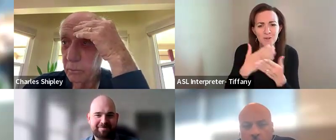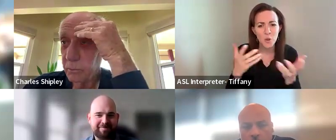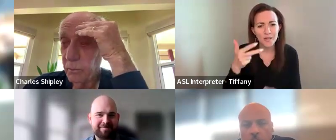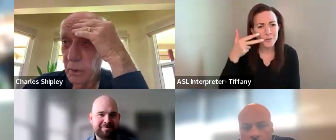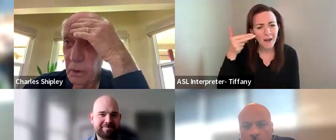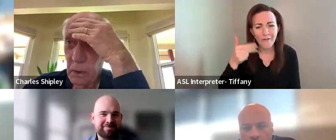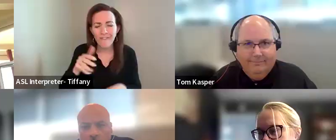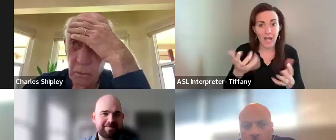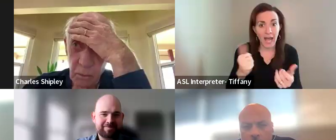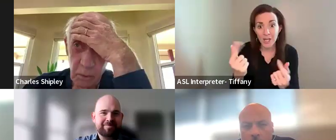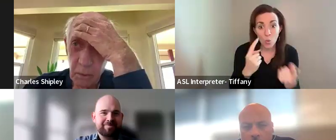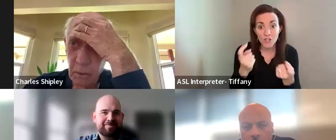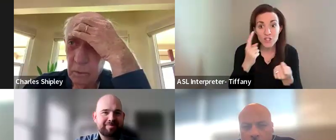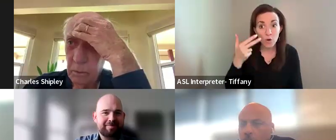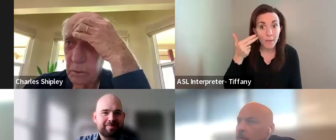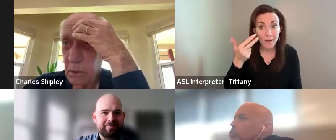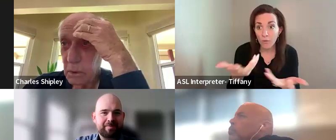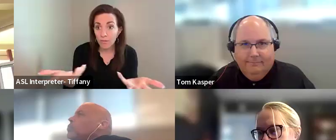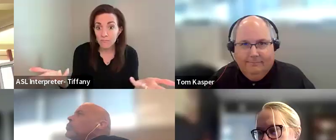Michael. Any questions for Michael?